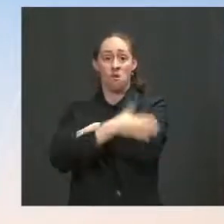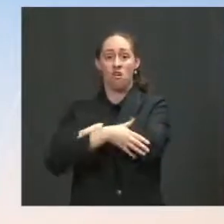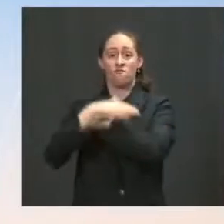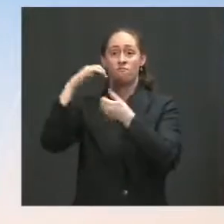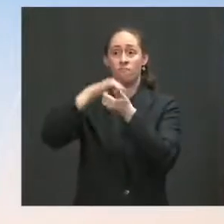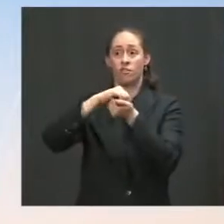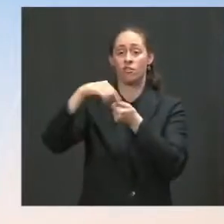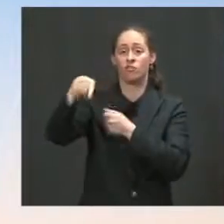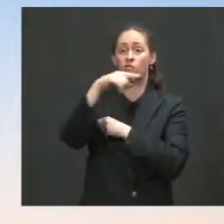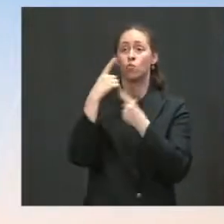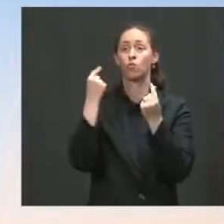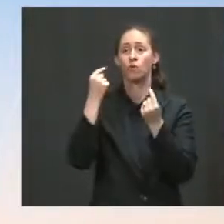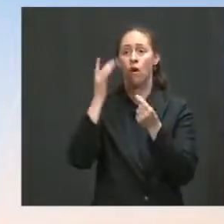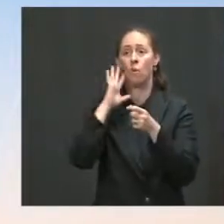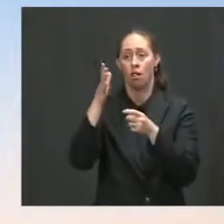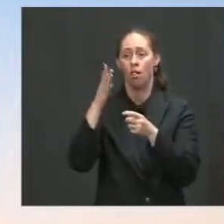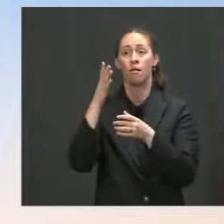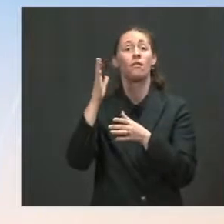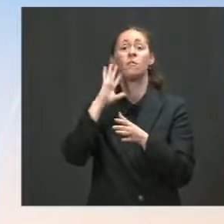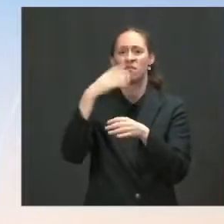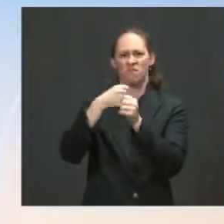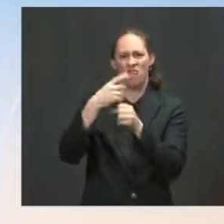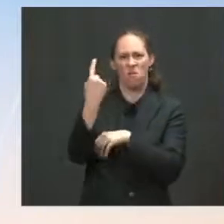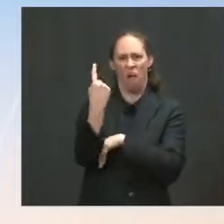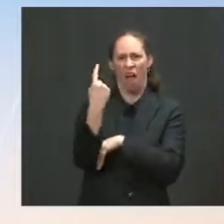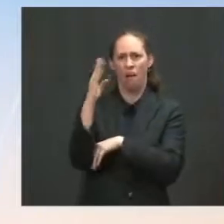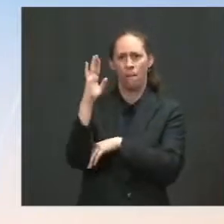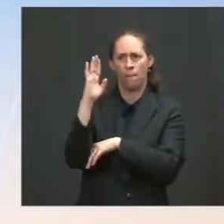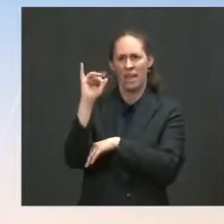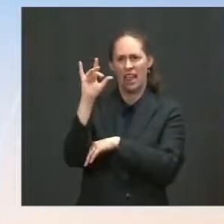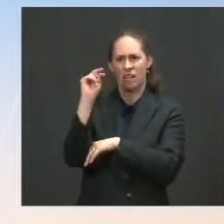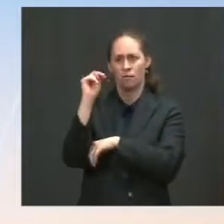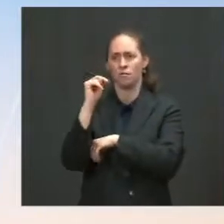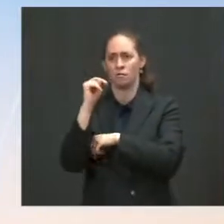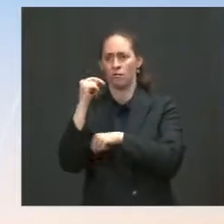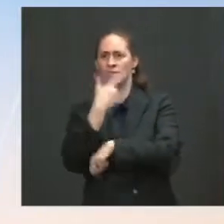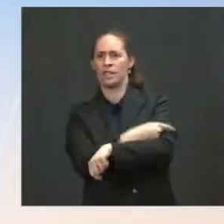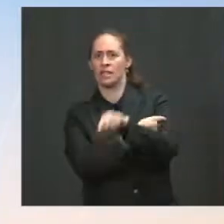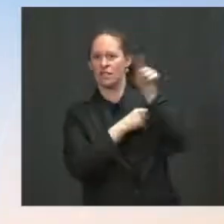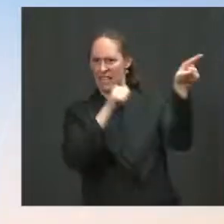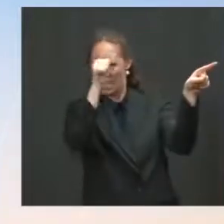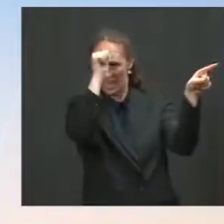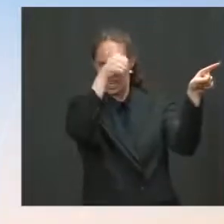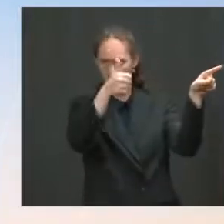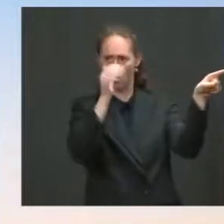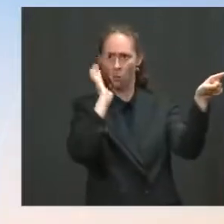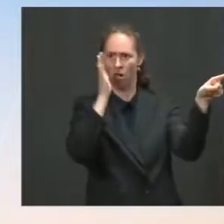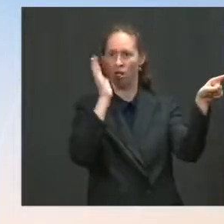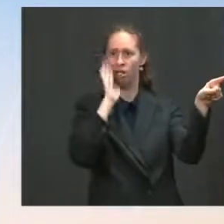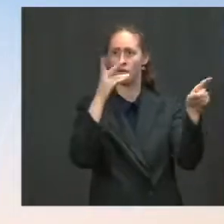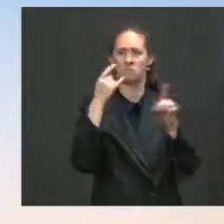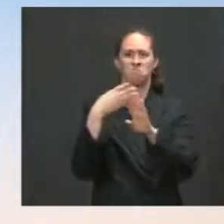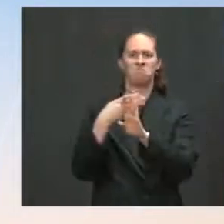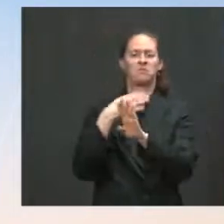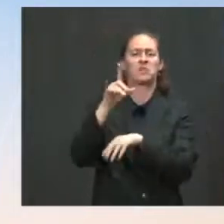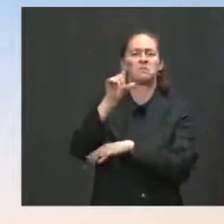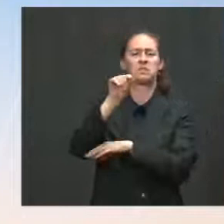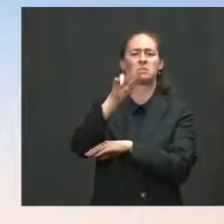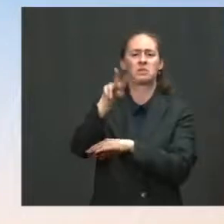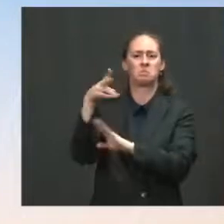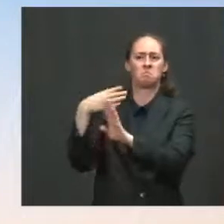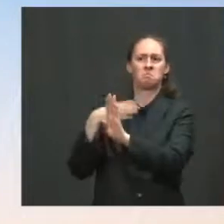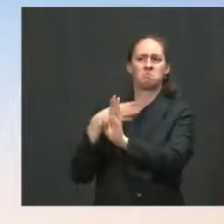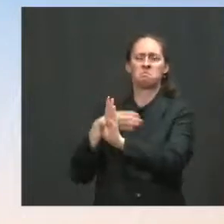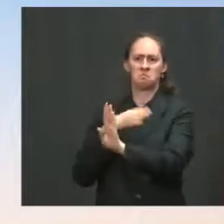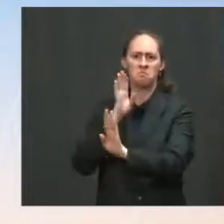vaccines in India for the Asia region by the end of 2022. So that is the timeline. Obviously, hopefully more sooner rather than